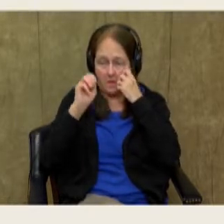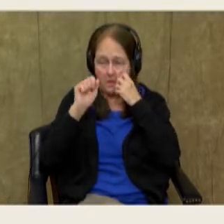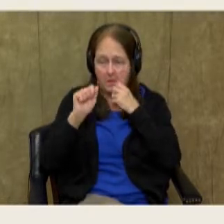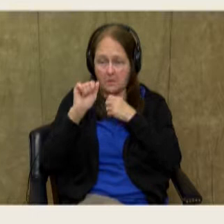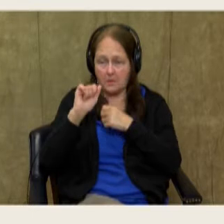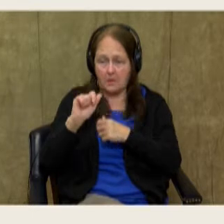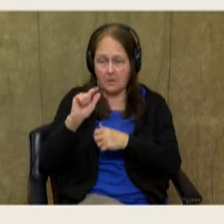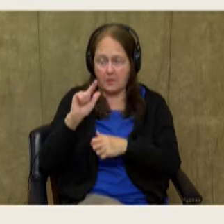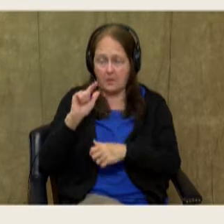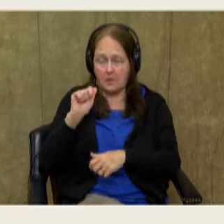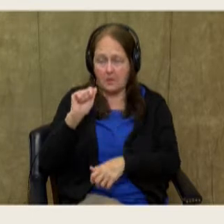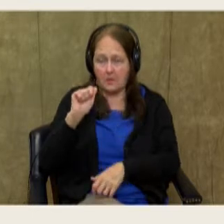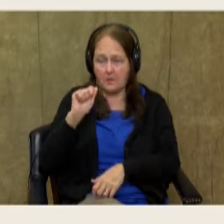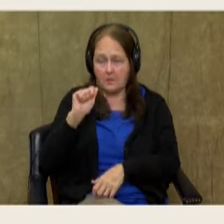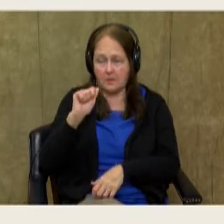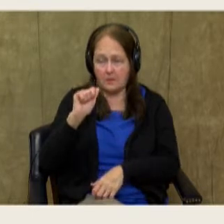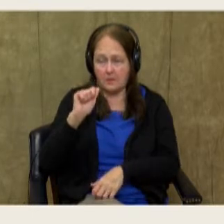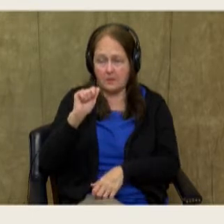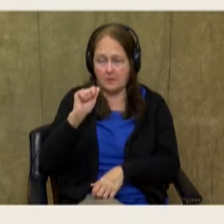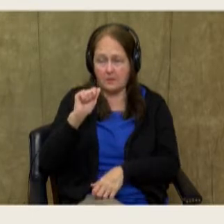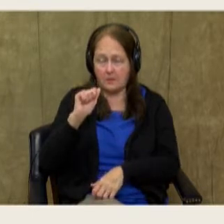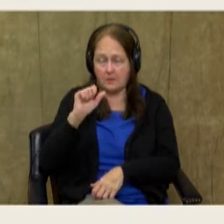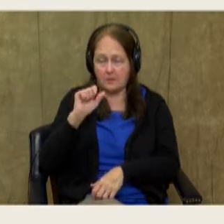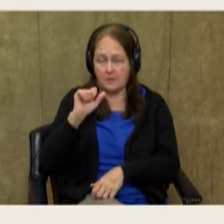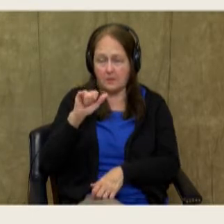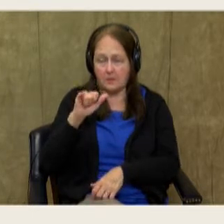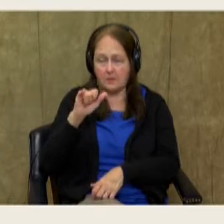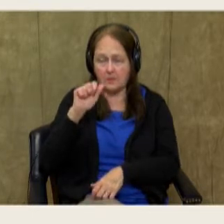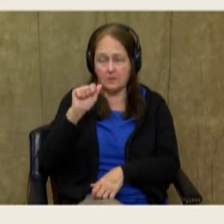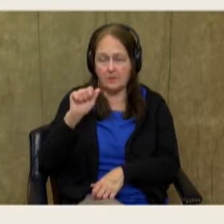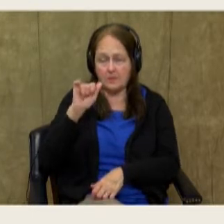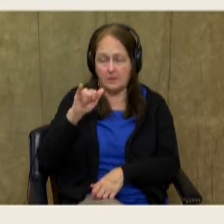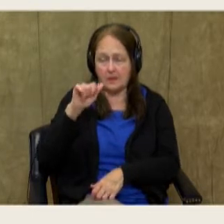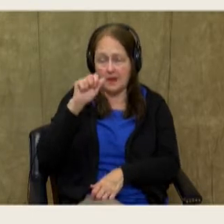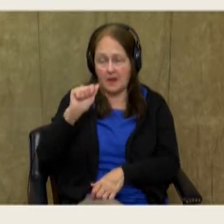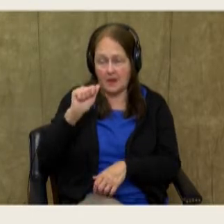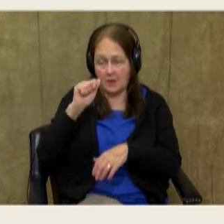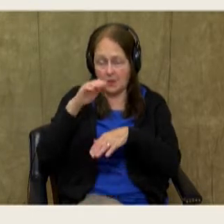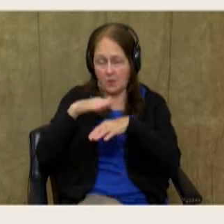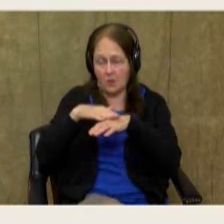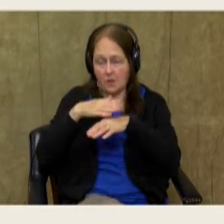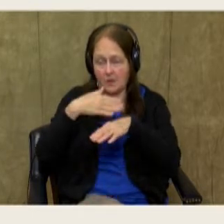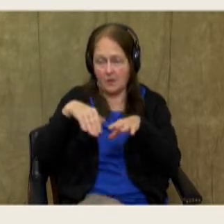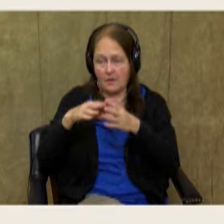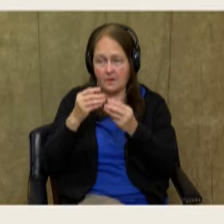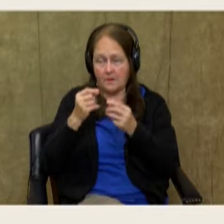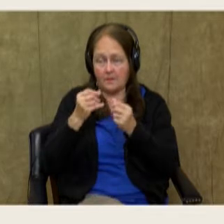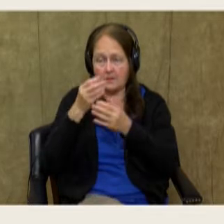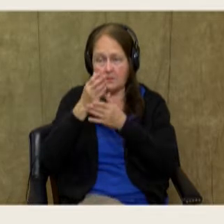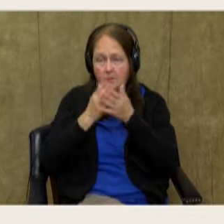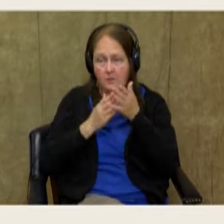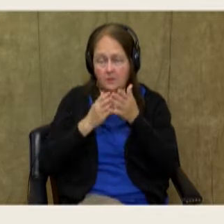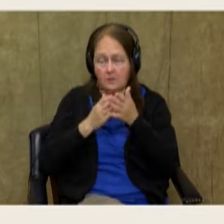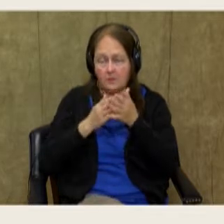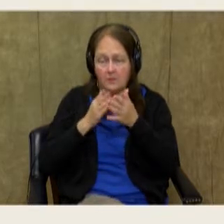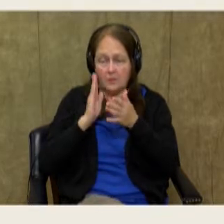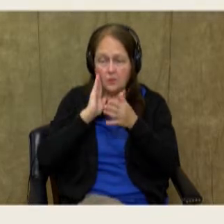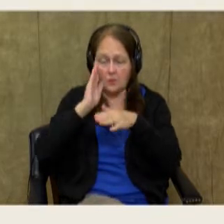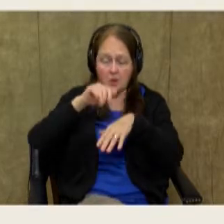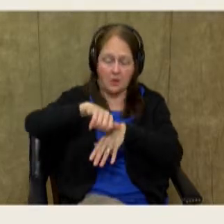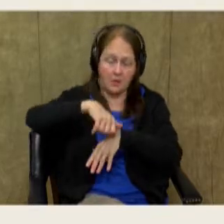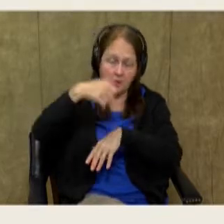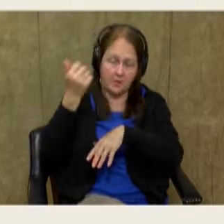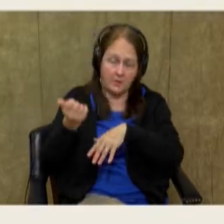the pink. At the very end of that peninsula, Malaysia has part of it on the mainland, and then part of it is actually on